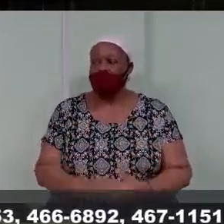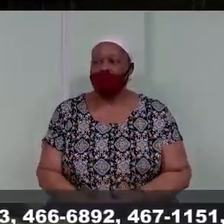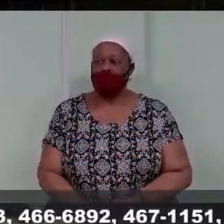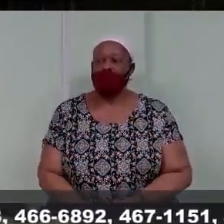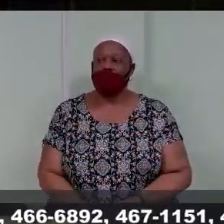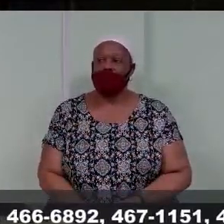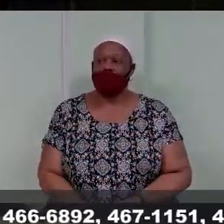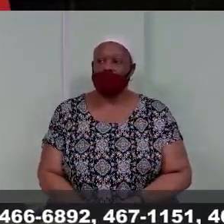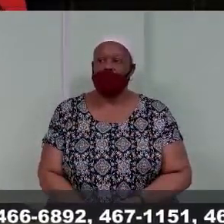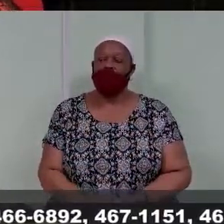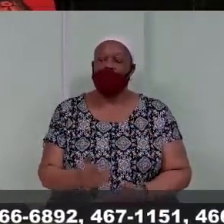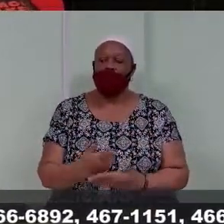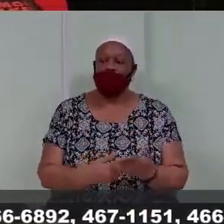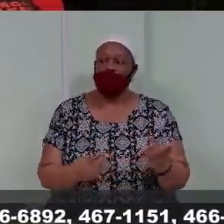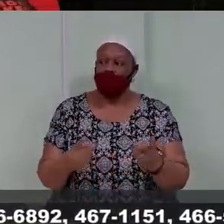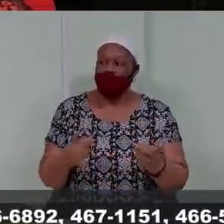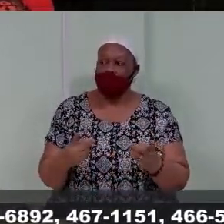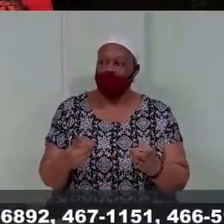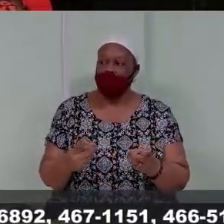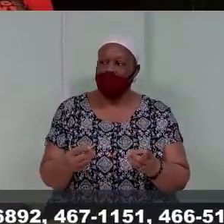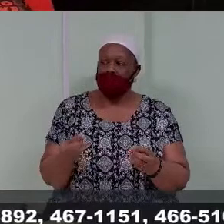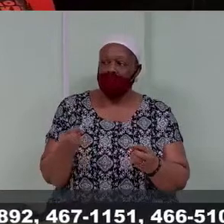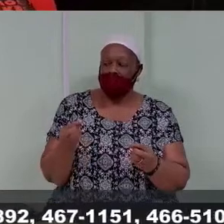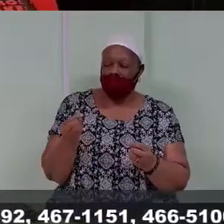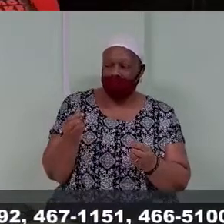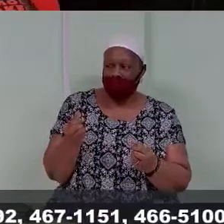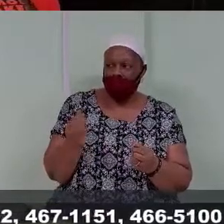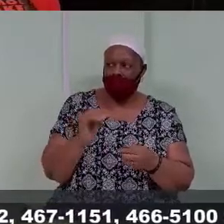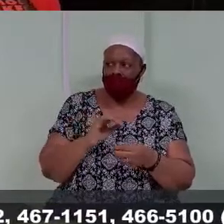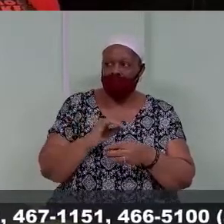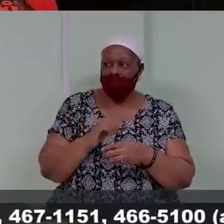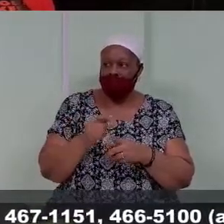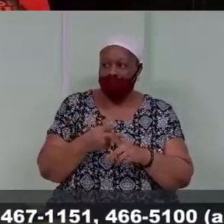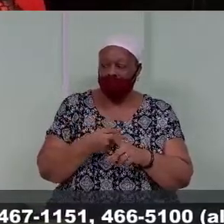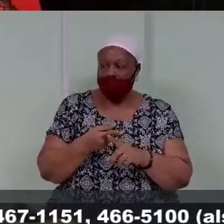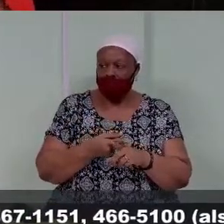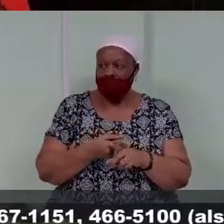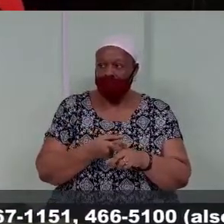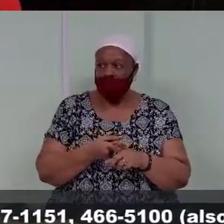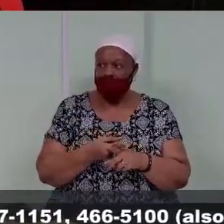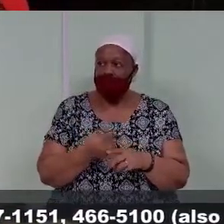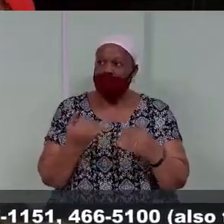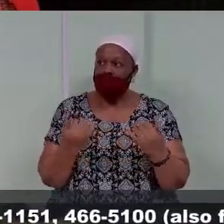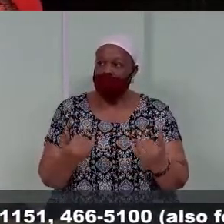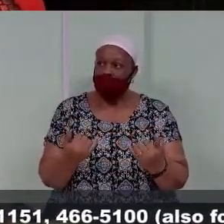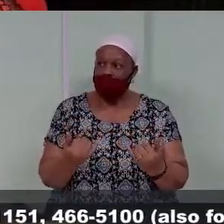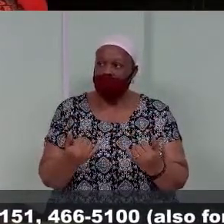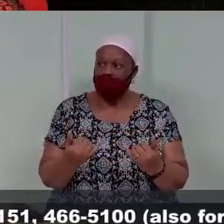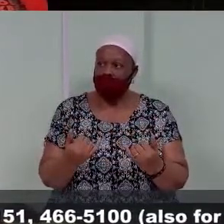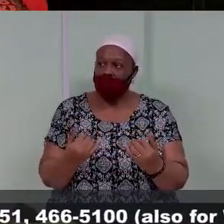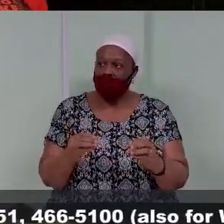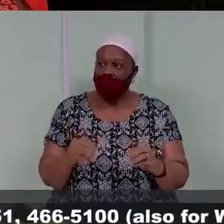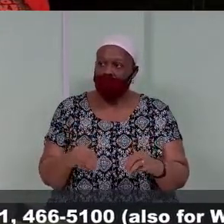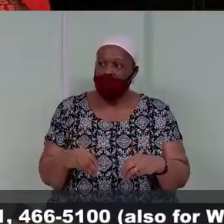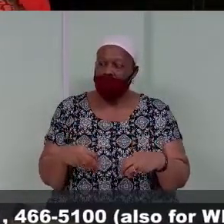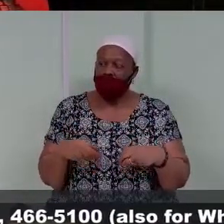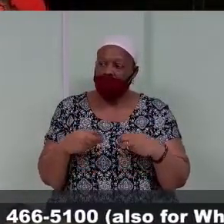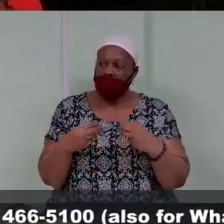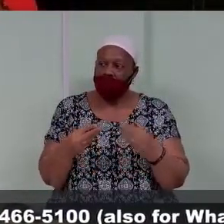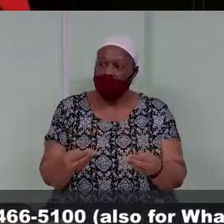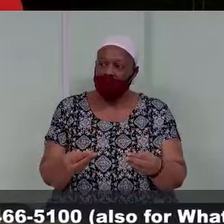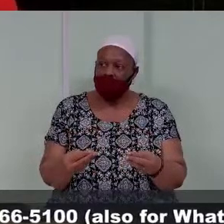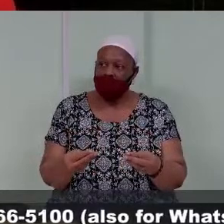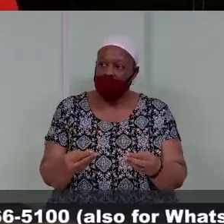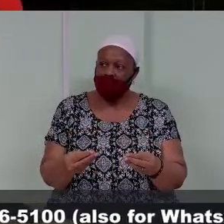to do in the next few months. What we're doing this afternoon is to make a